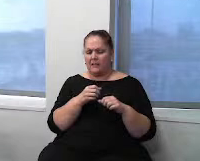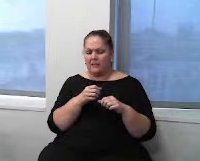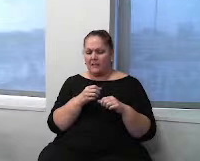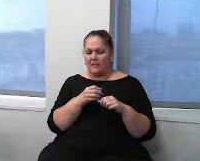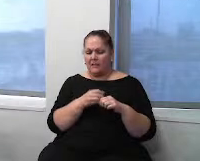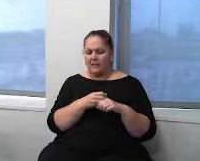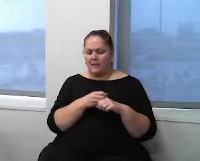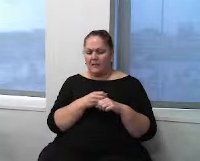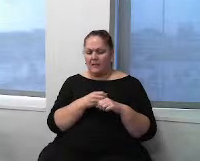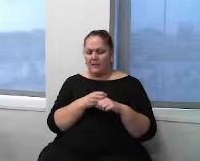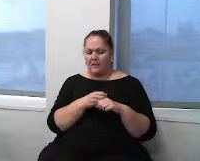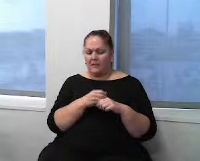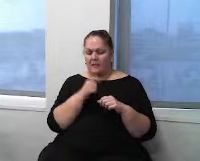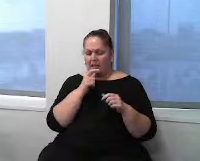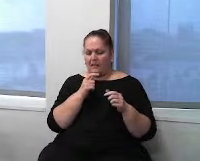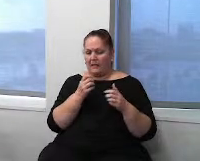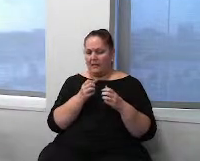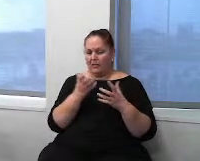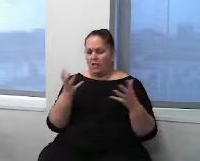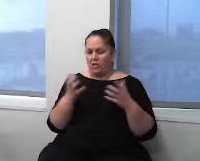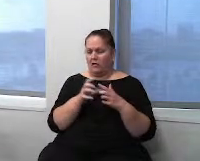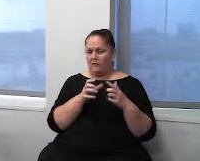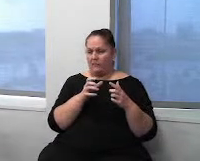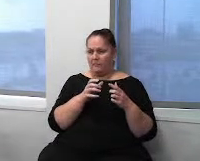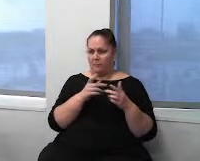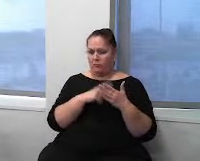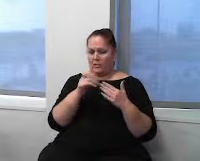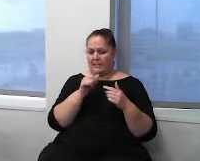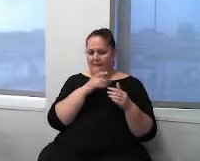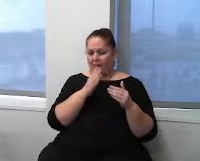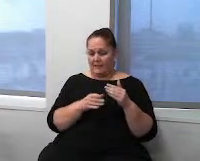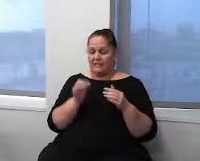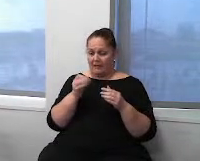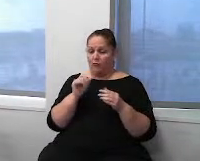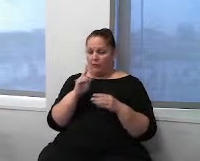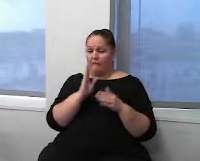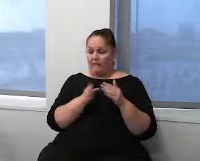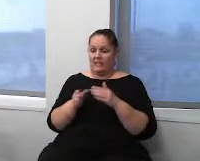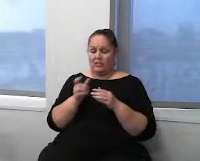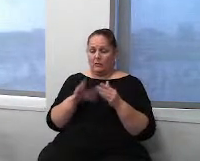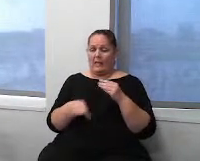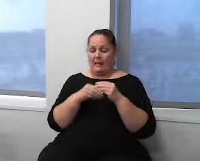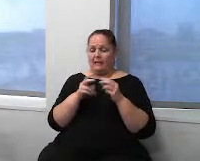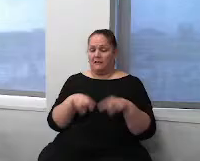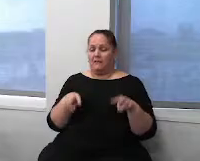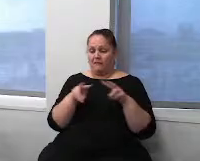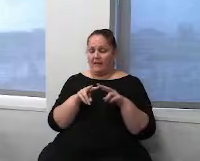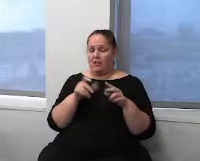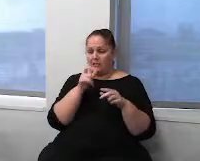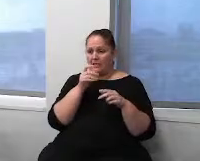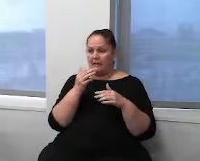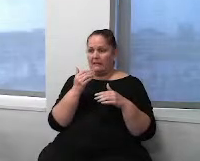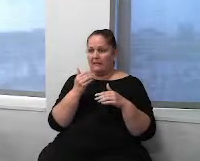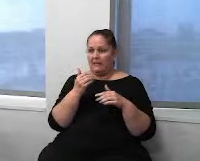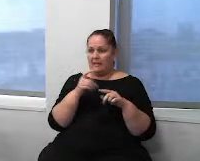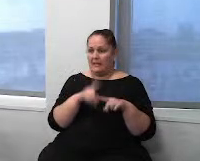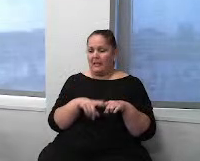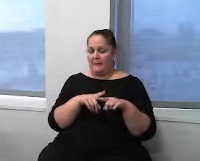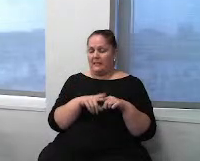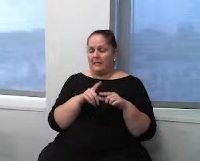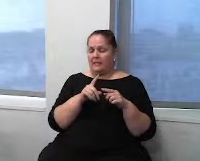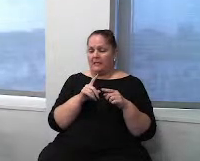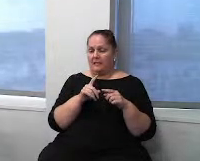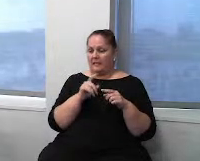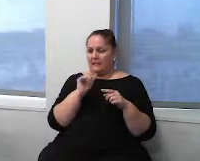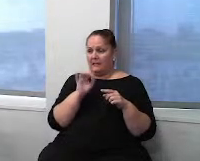believe strongly that there is a lot of incomplete projects that will add value to finish them, so that can add reliability. That's